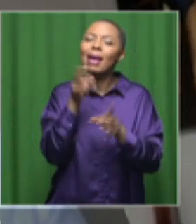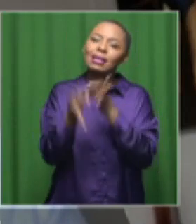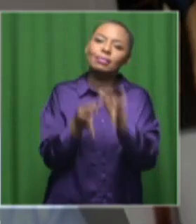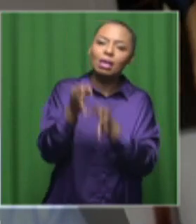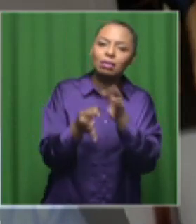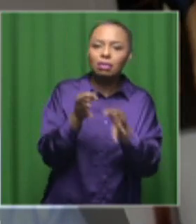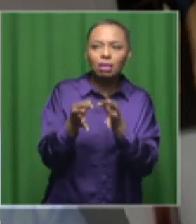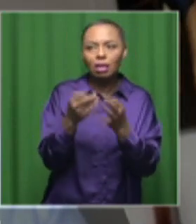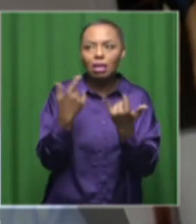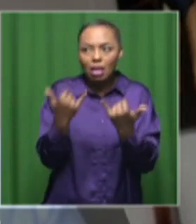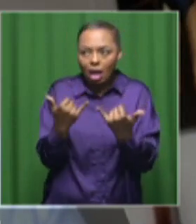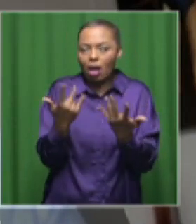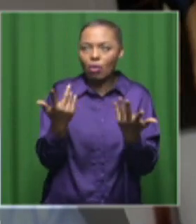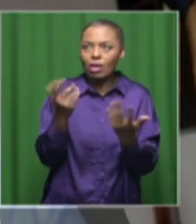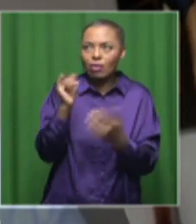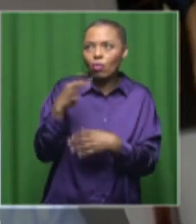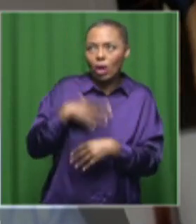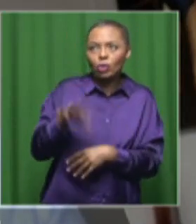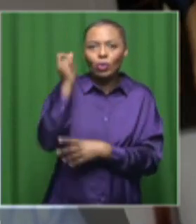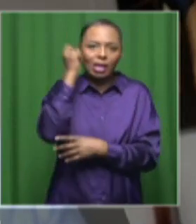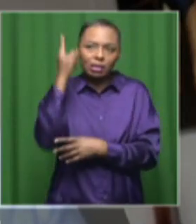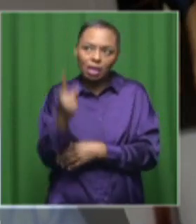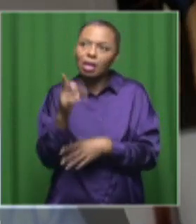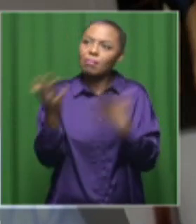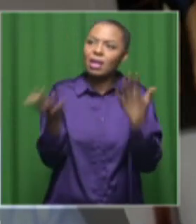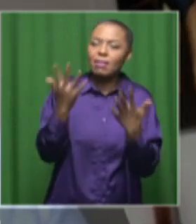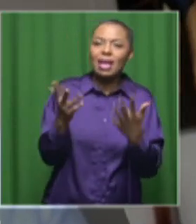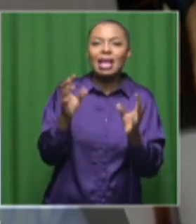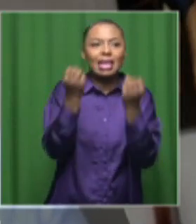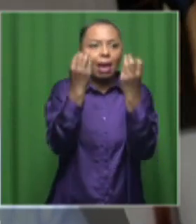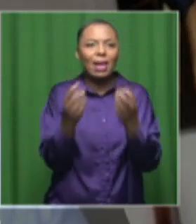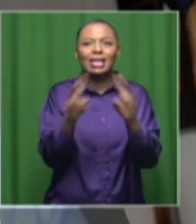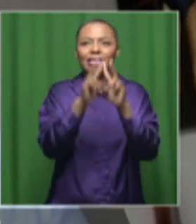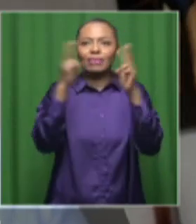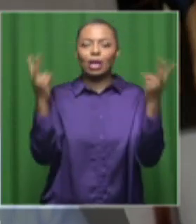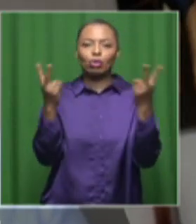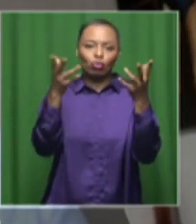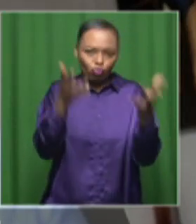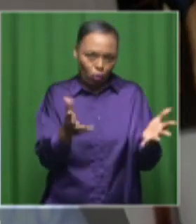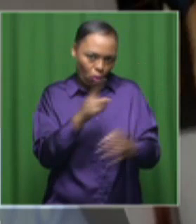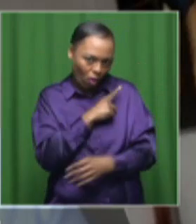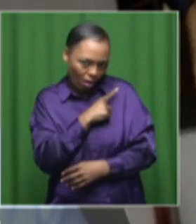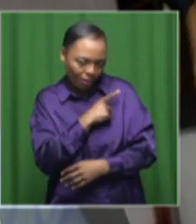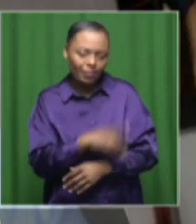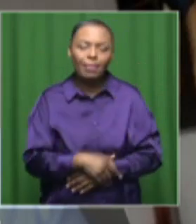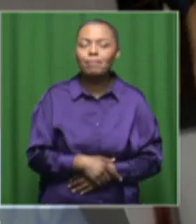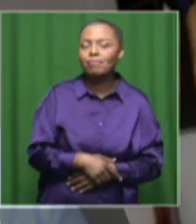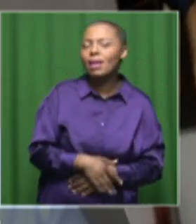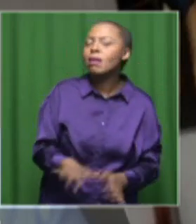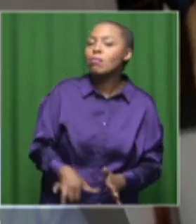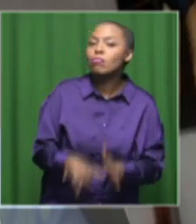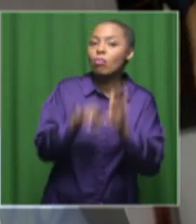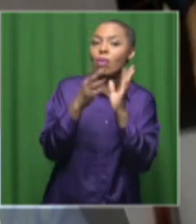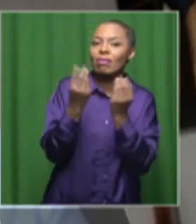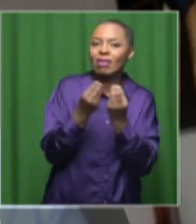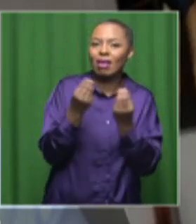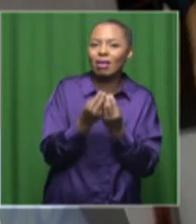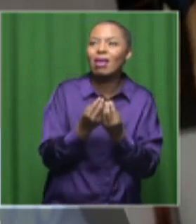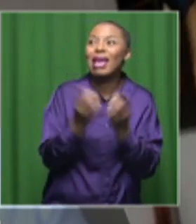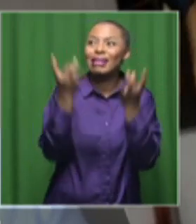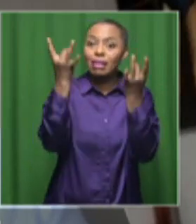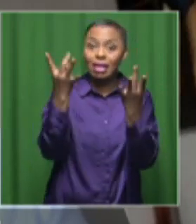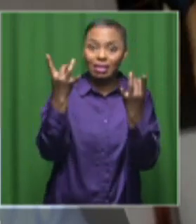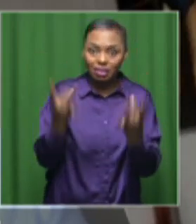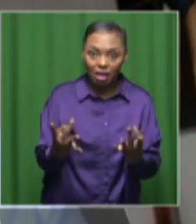that comes into when we understand why numbers might differ. The key thing with the statistics is